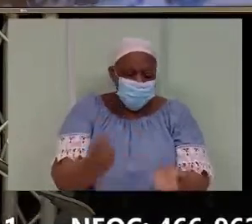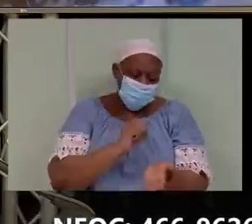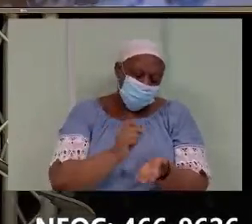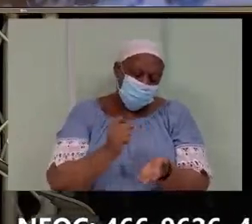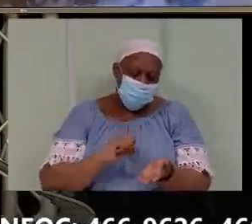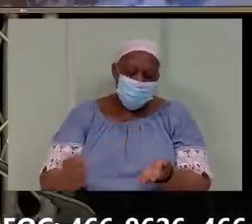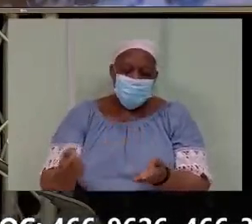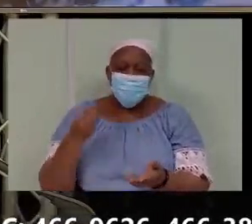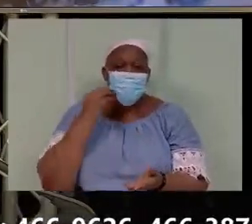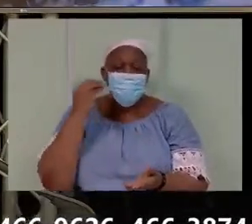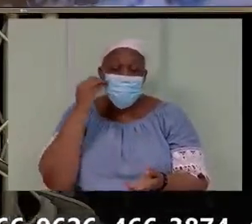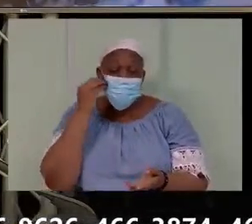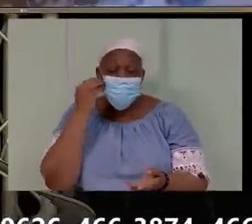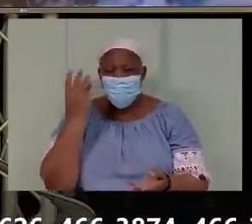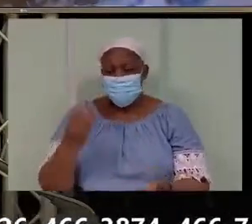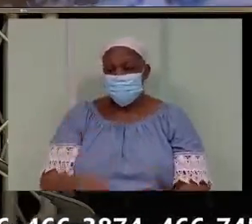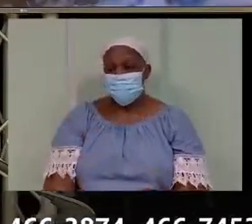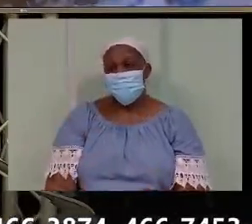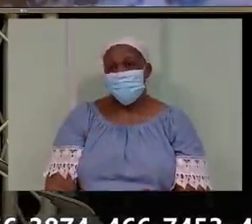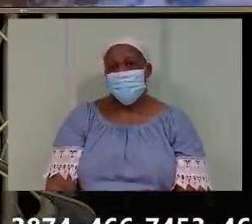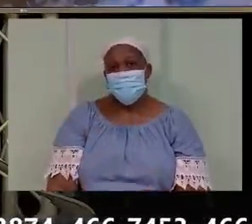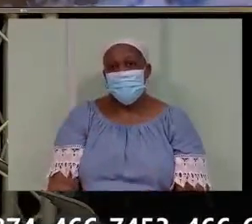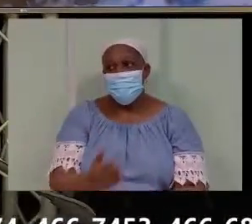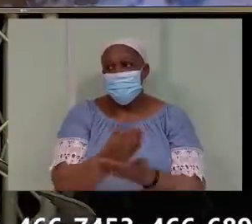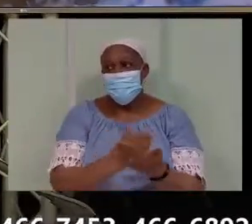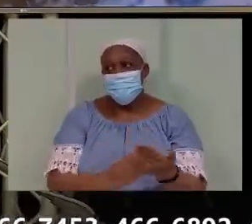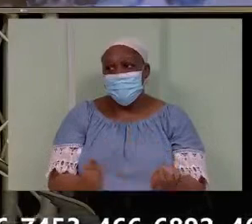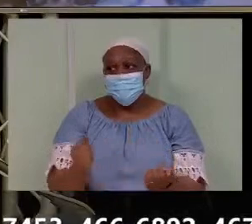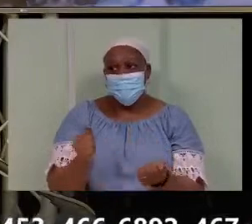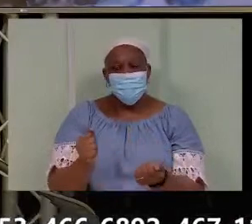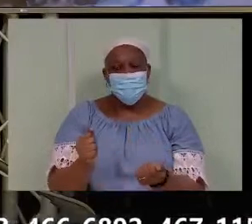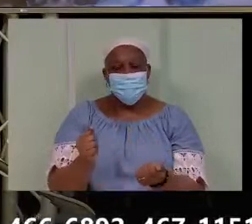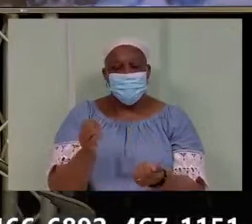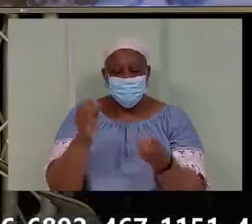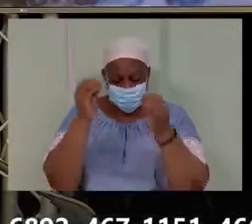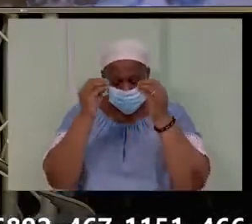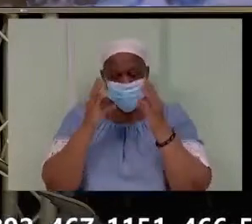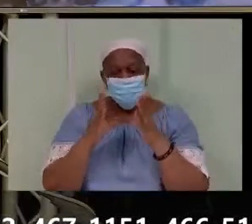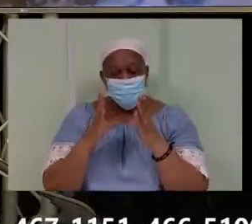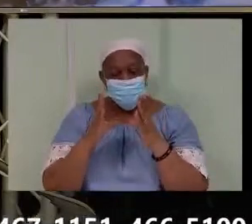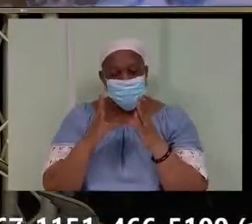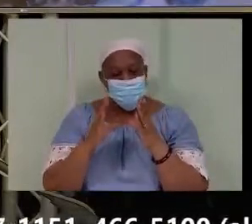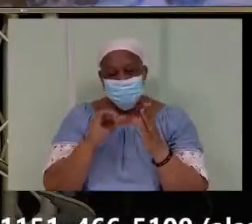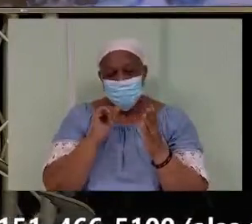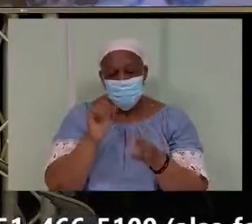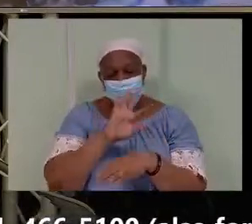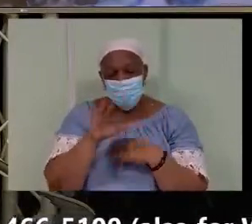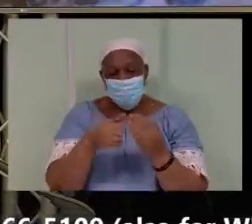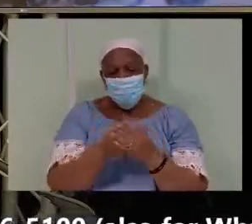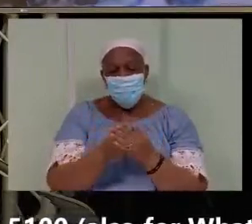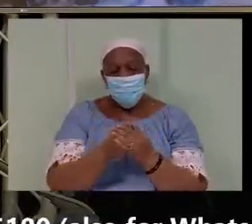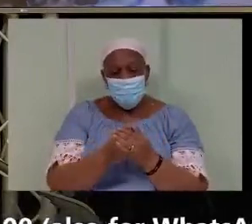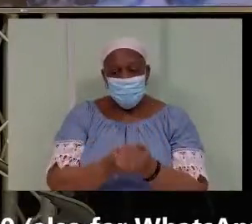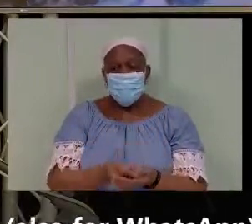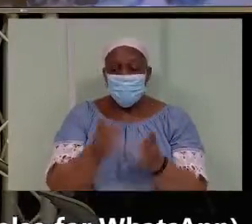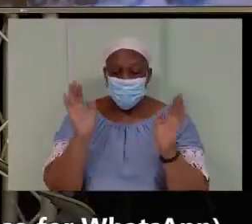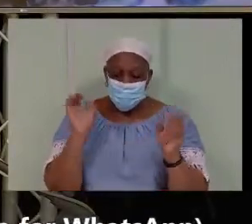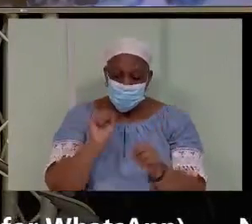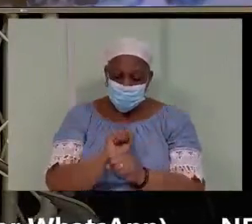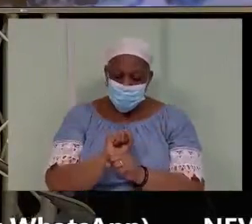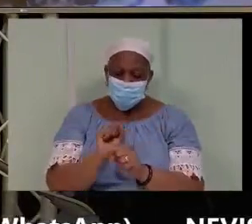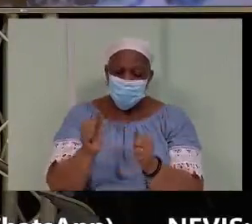some teachers, regrettably not all, were able to engage their children or their